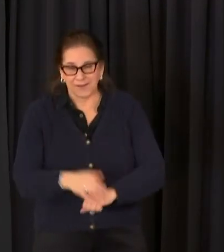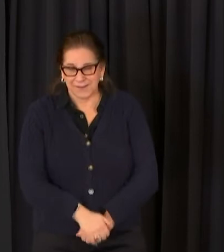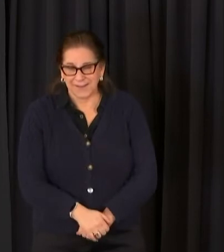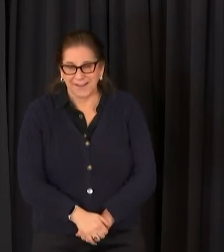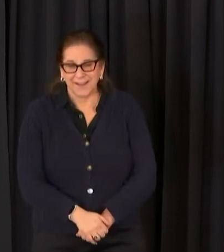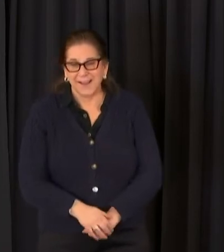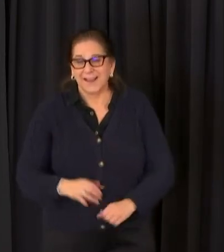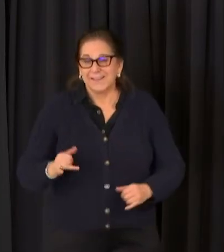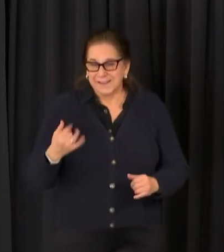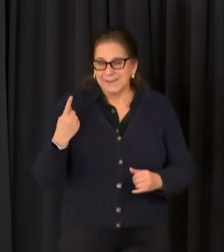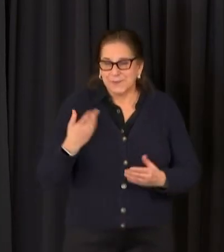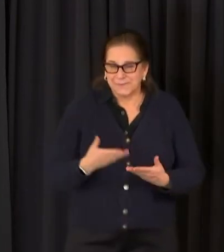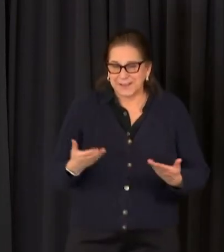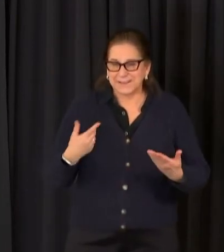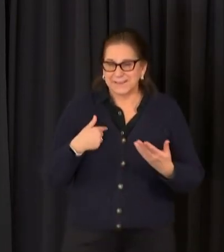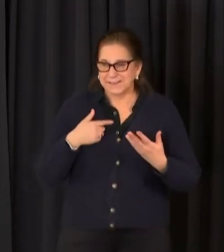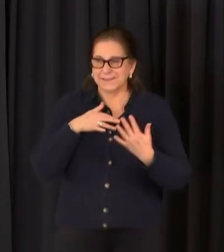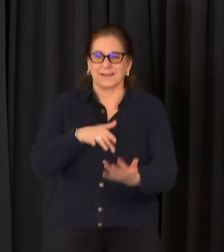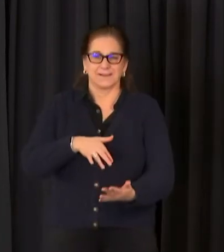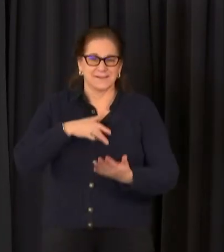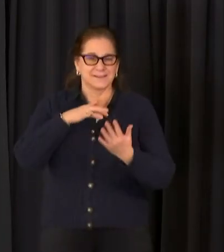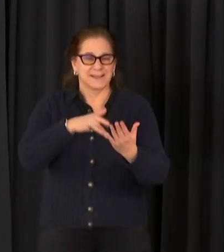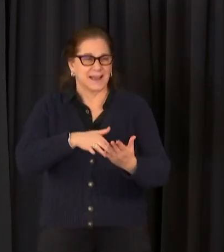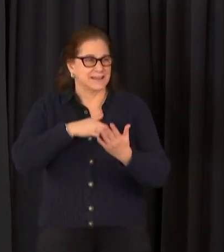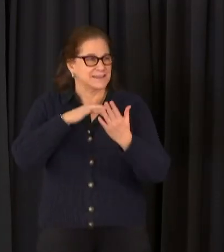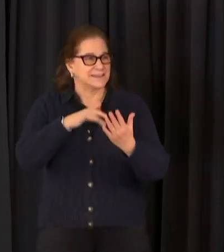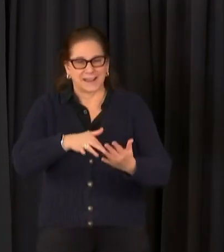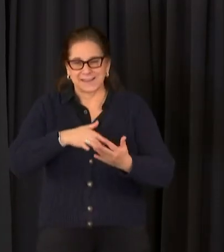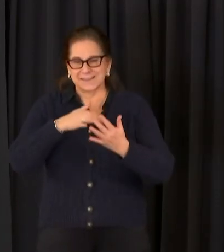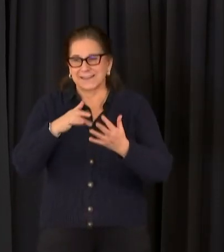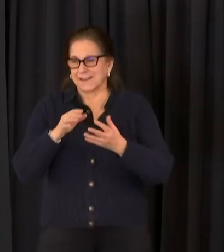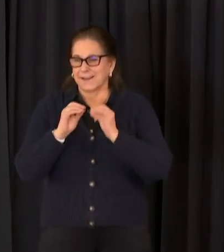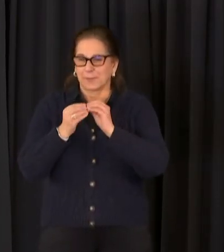That's one of the things that's still under study by the